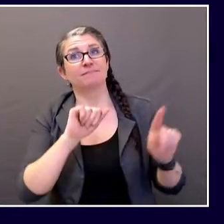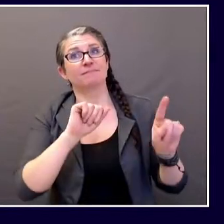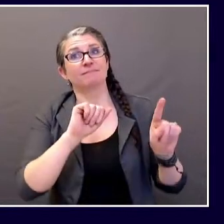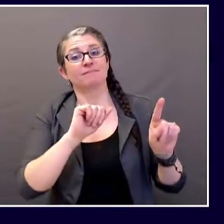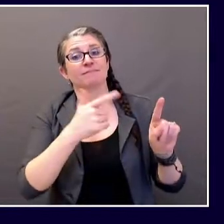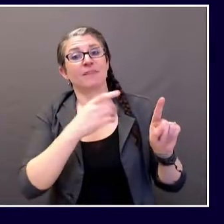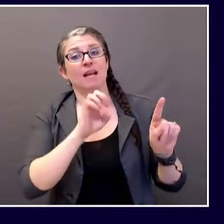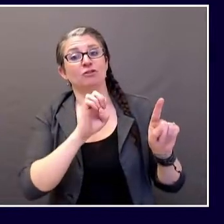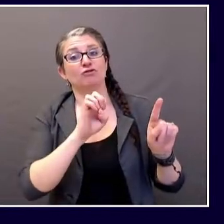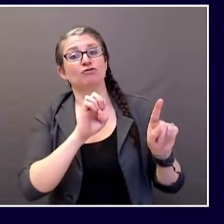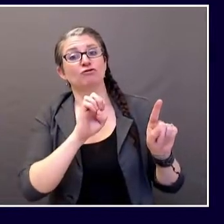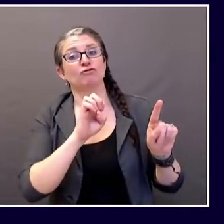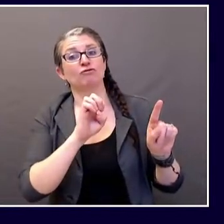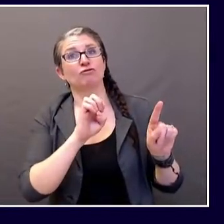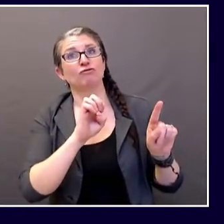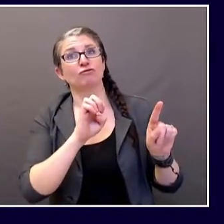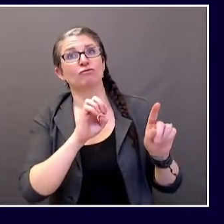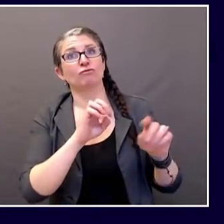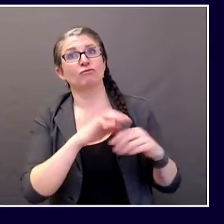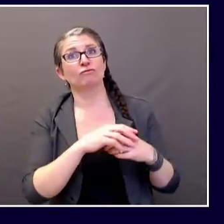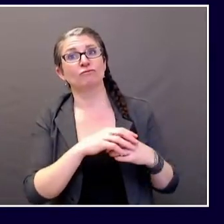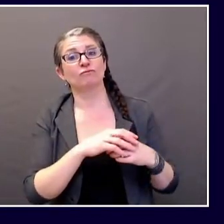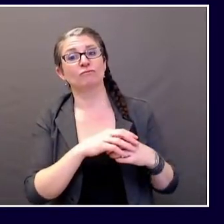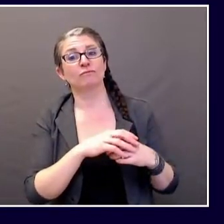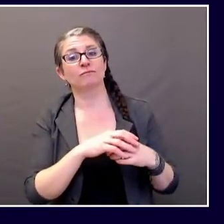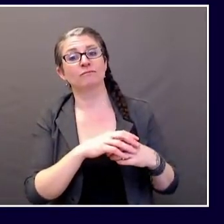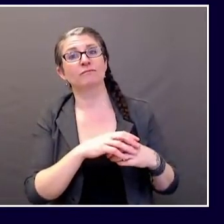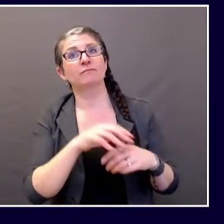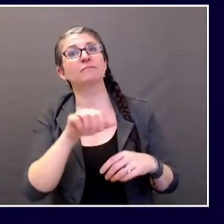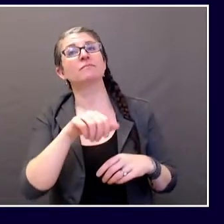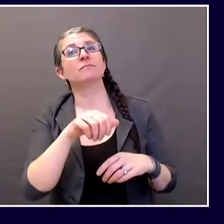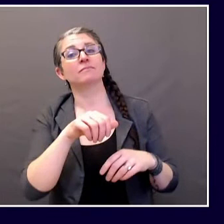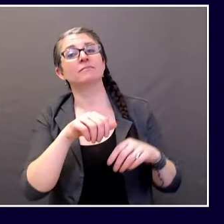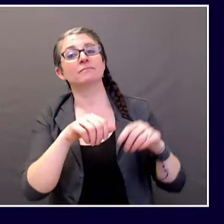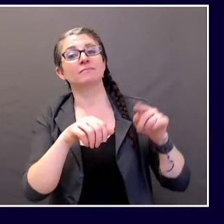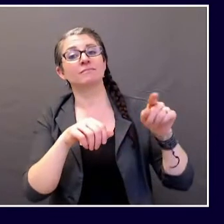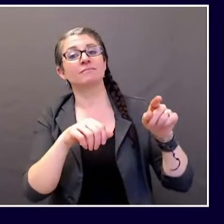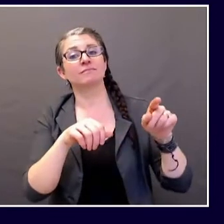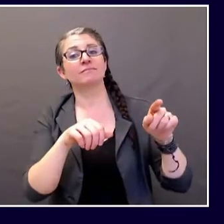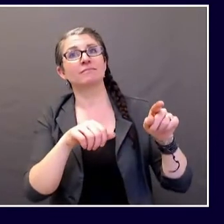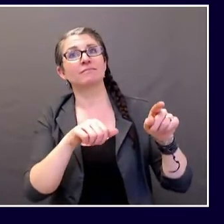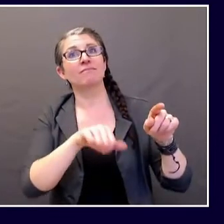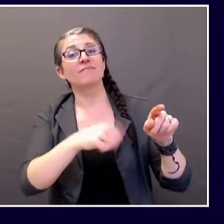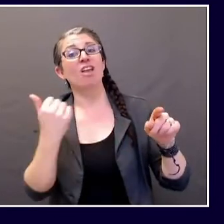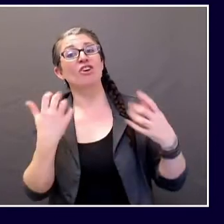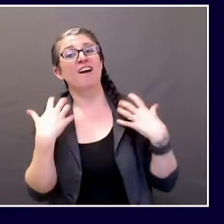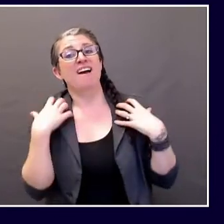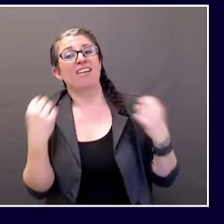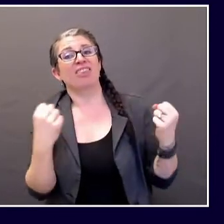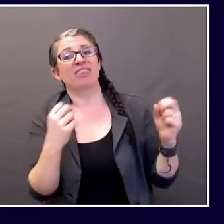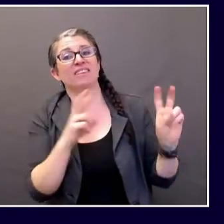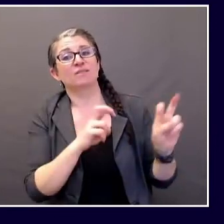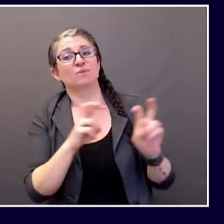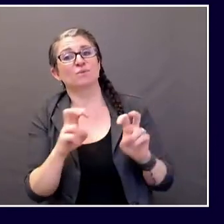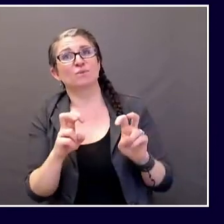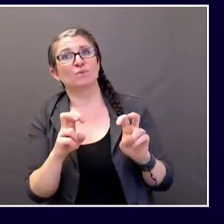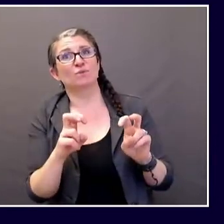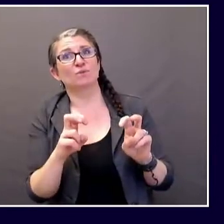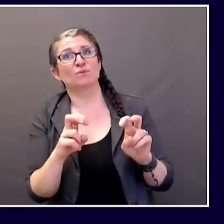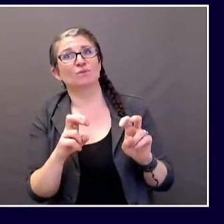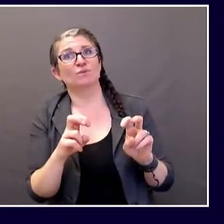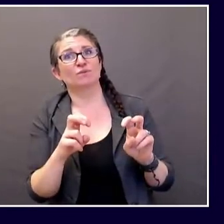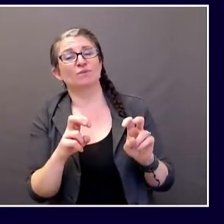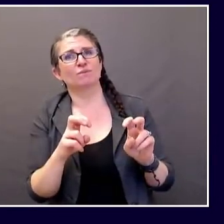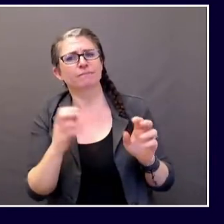logistical challenges of determining eligibility according to medical conditions. But are there any, relatively easy ways to do this?